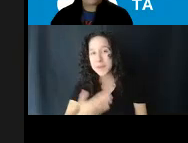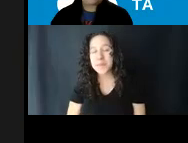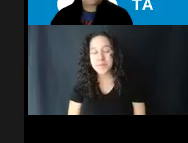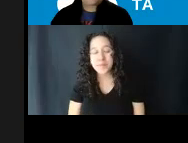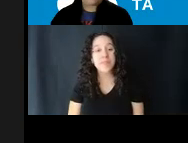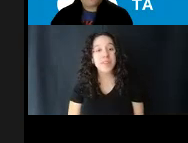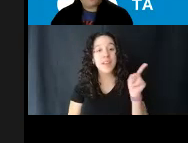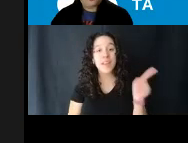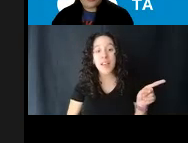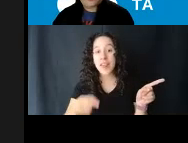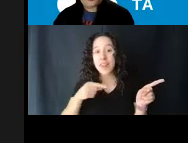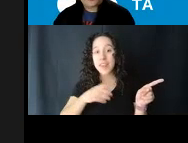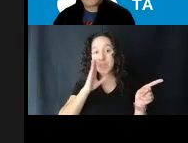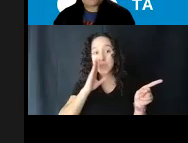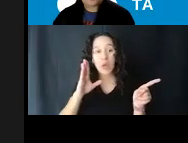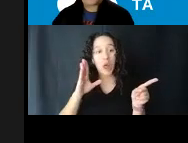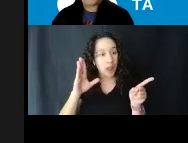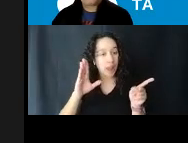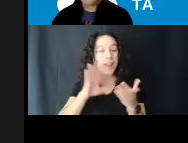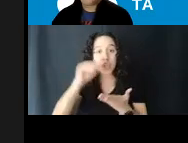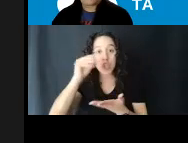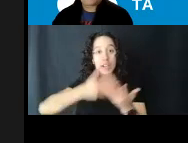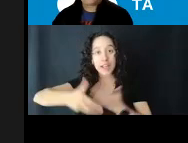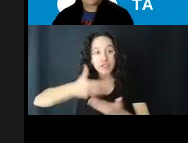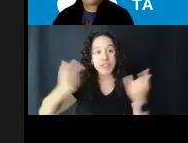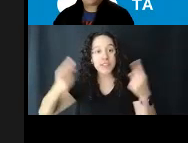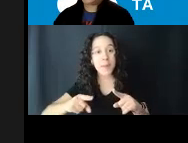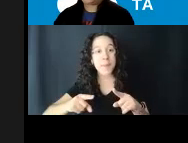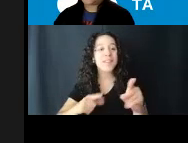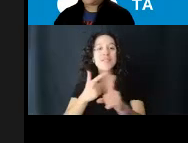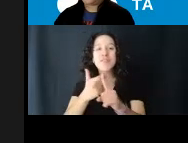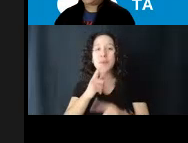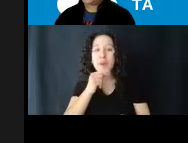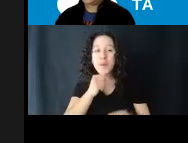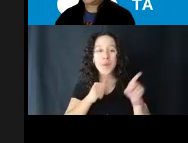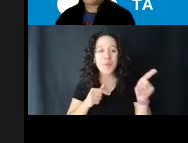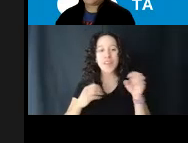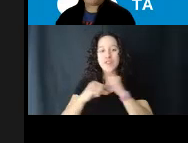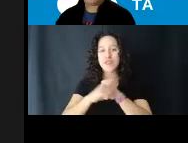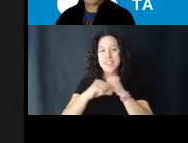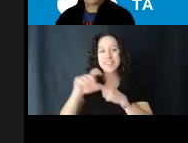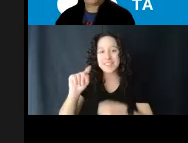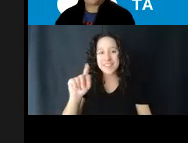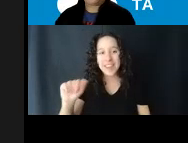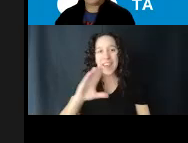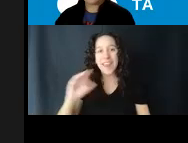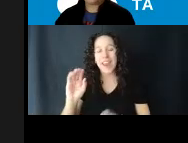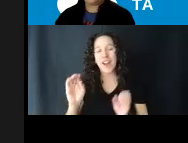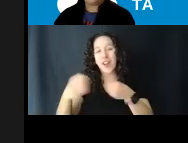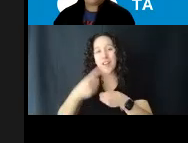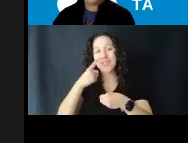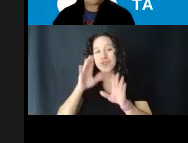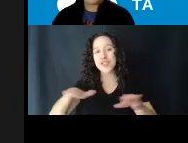This learning exchange is brought to you by Strategies Technical Assistance and the Office of Child Abuse